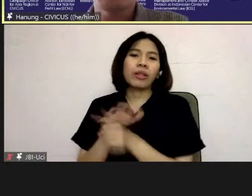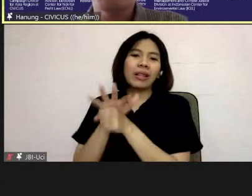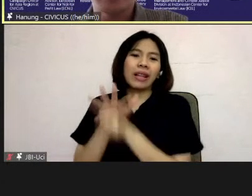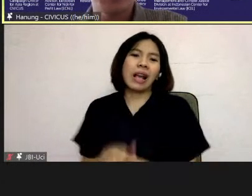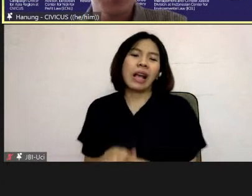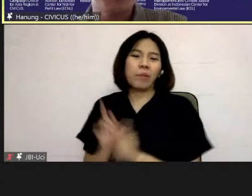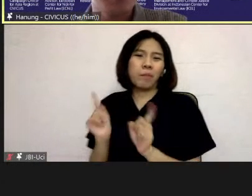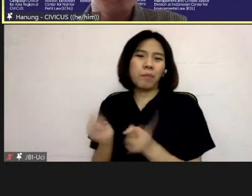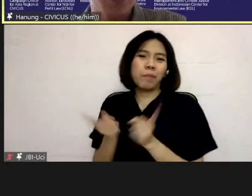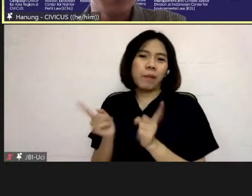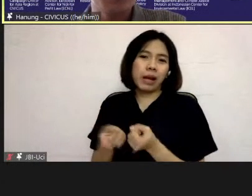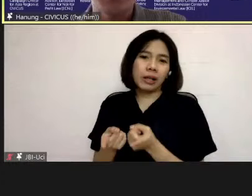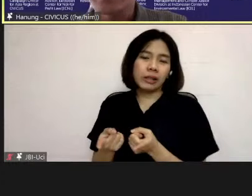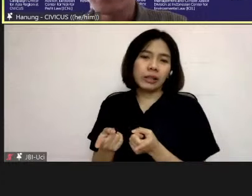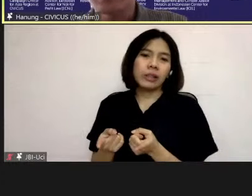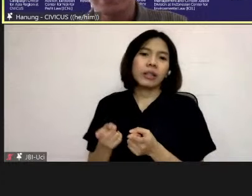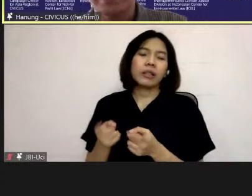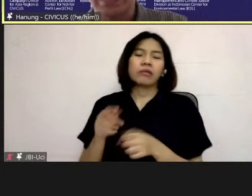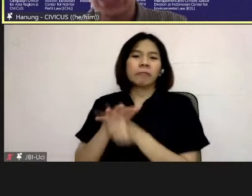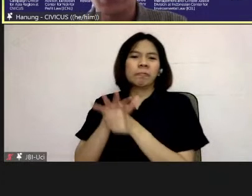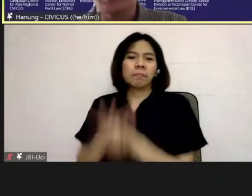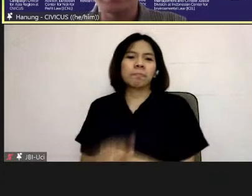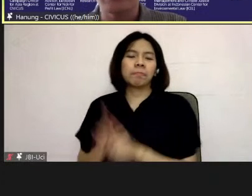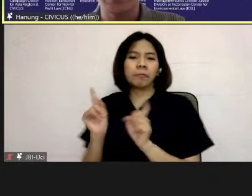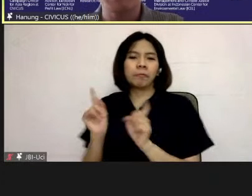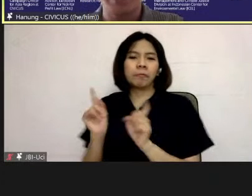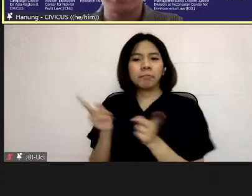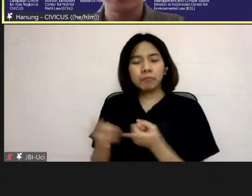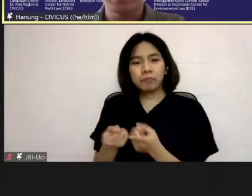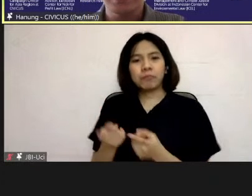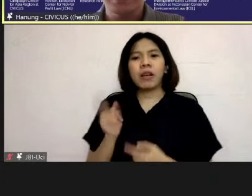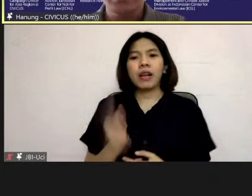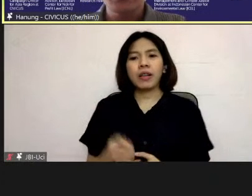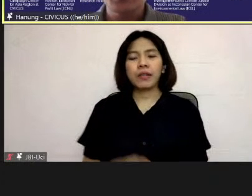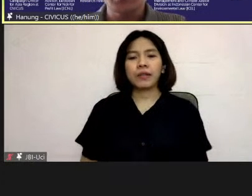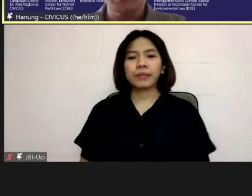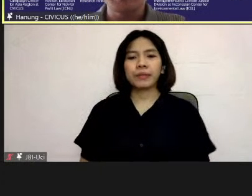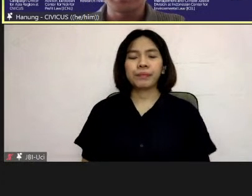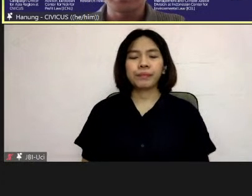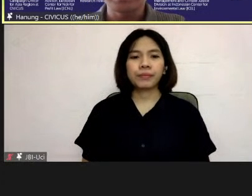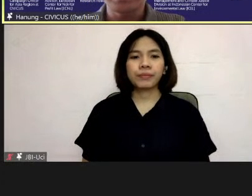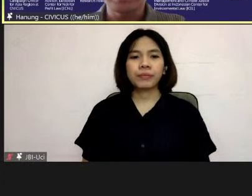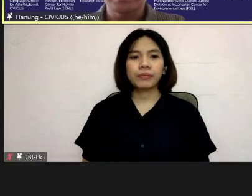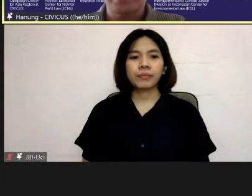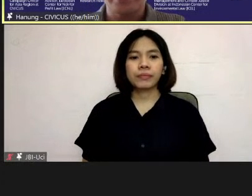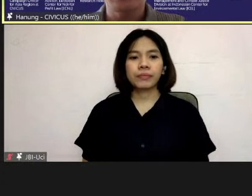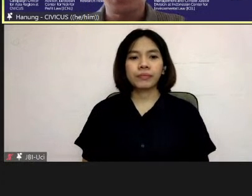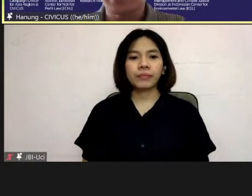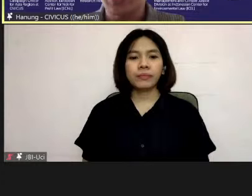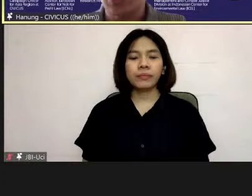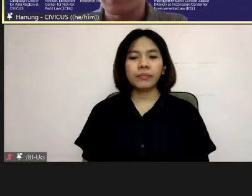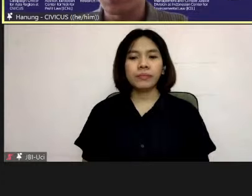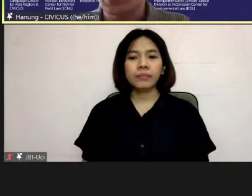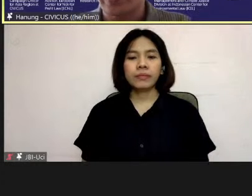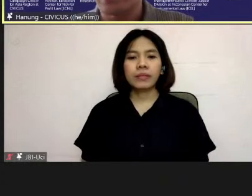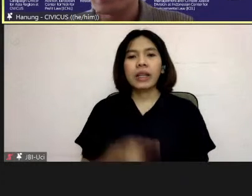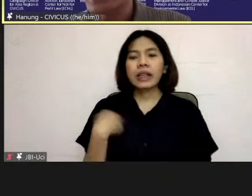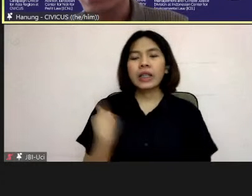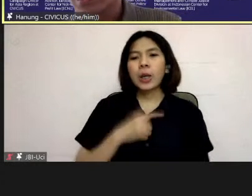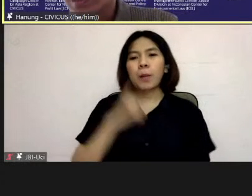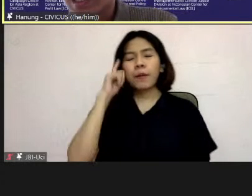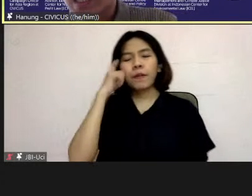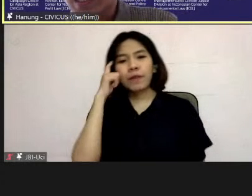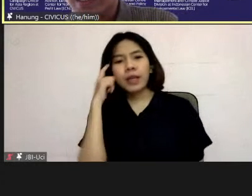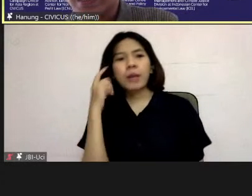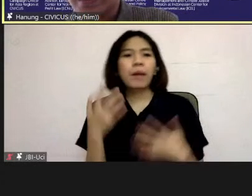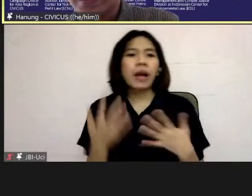as a reflection from all of us, like how the civic space will be at the heart of the G20